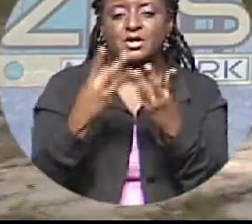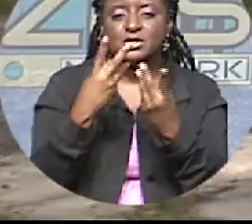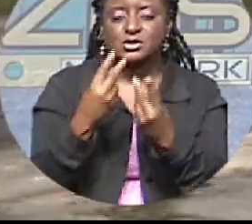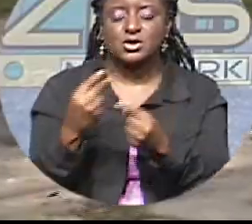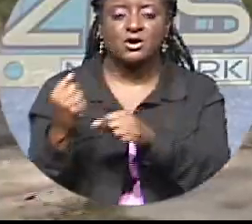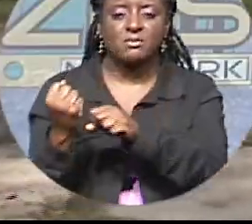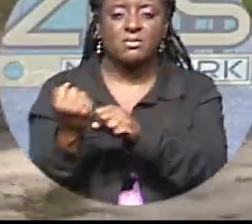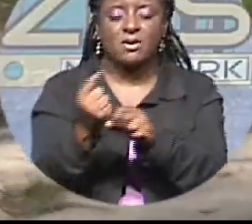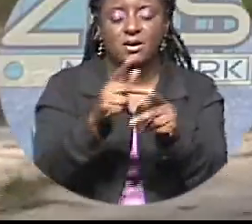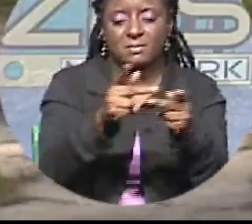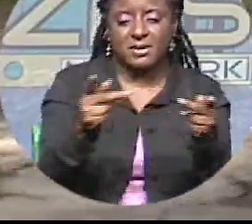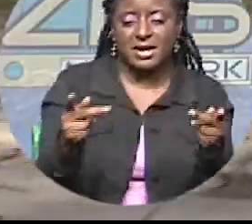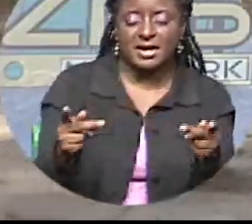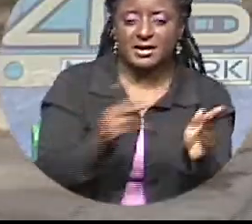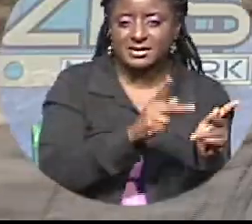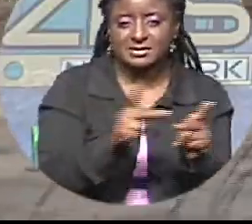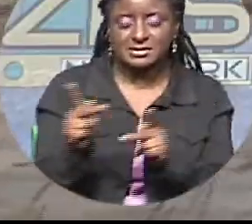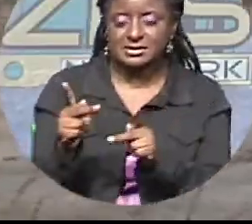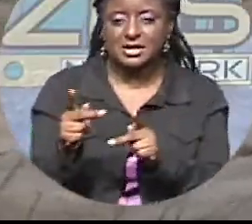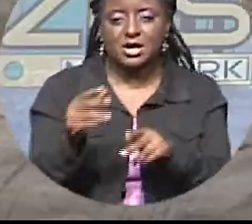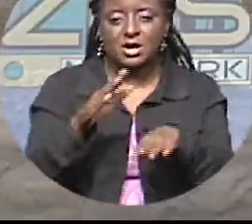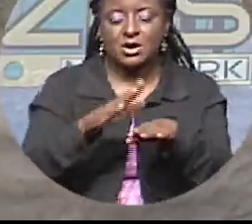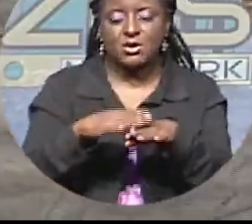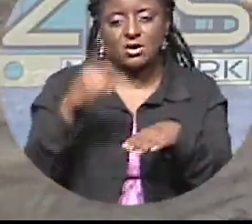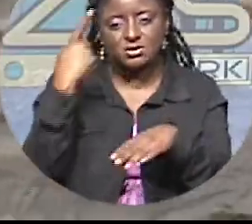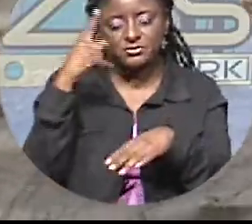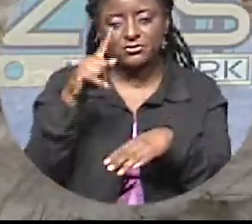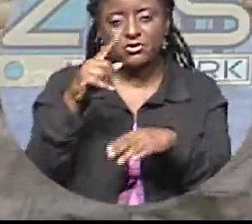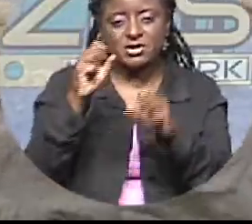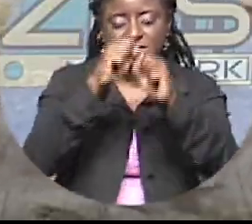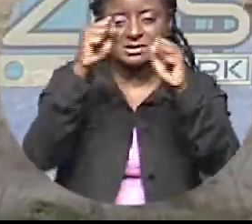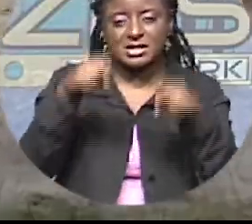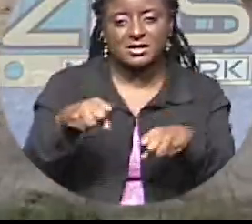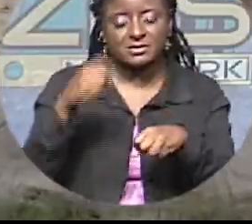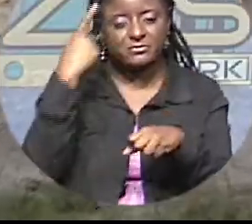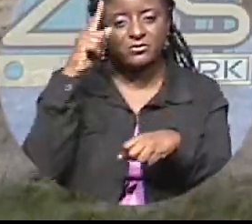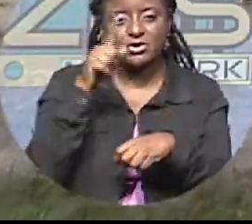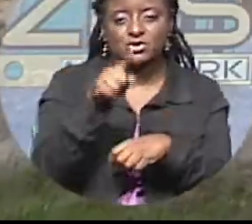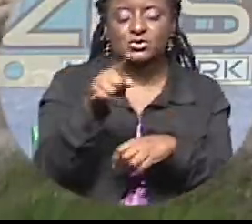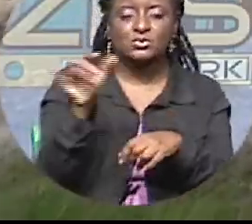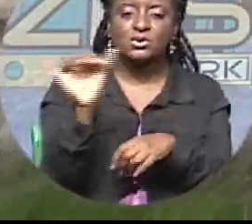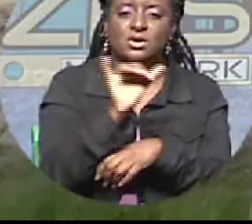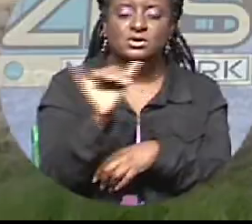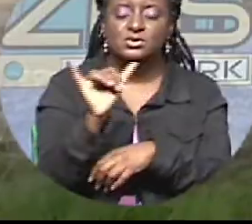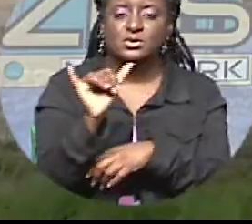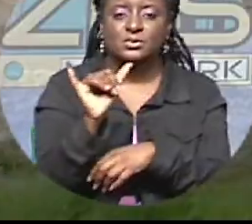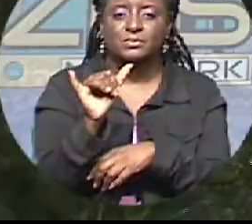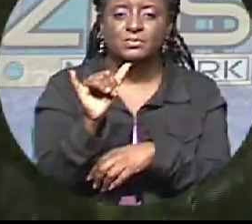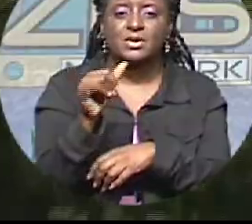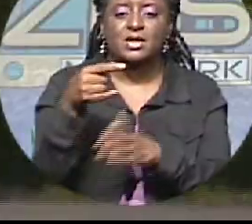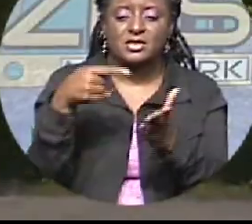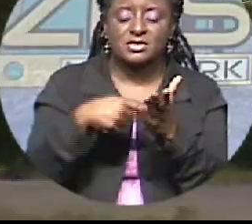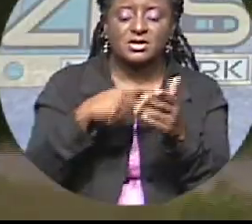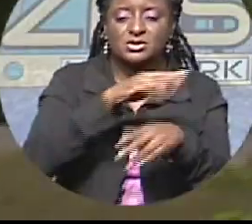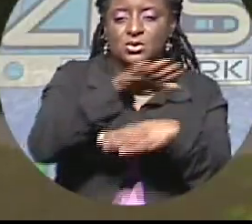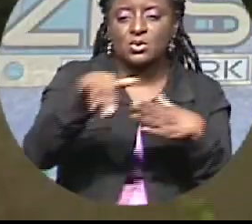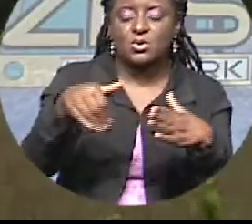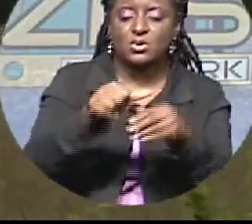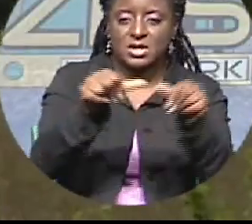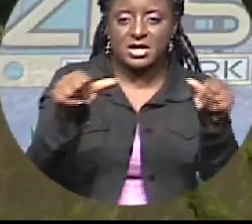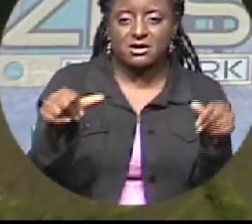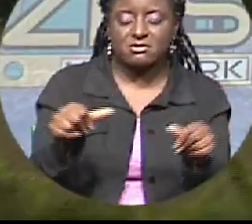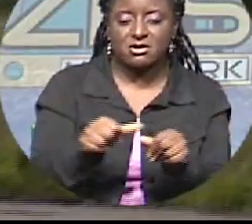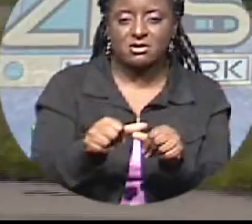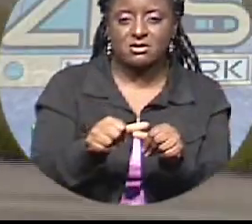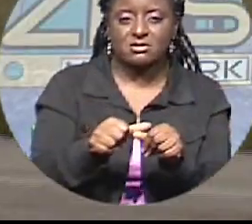plan calls for a stadium for you too. This whole strip here now becomes what I think we refer to as bat and ball. And it